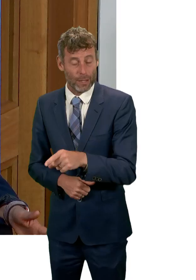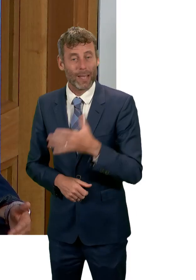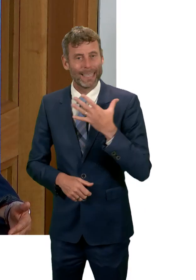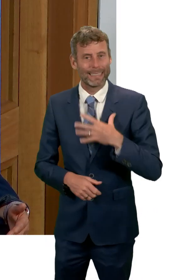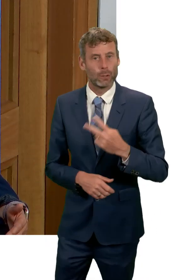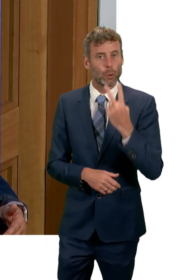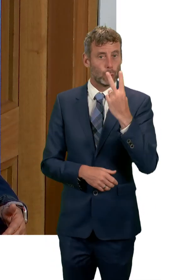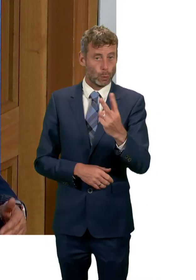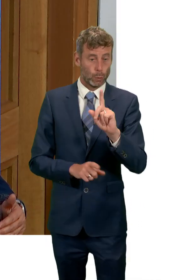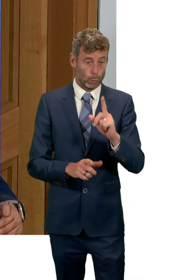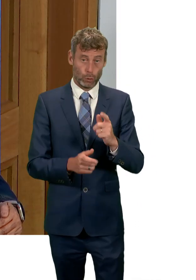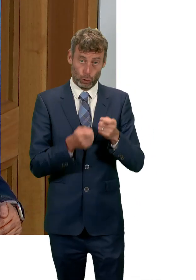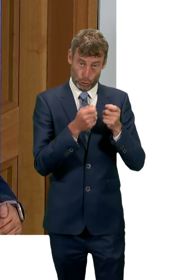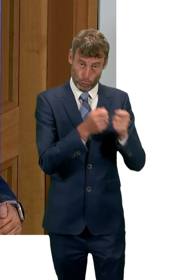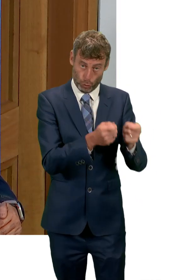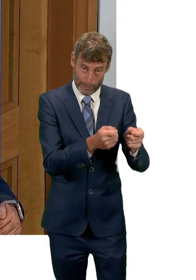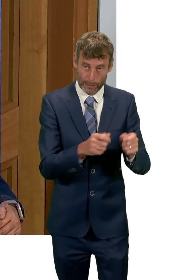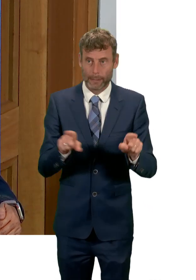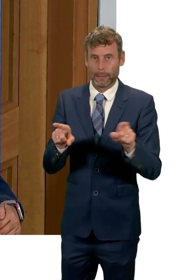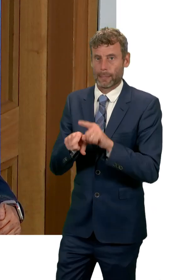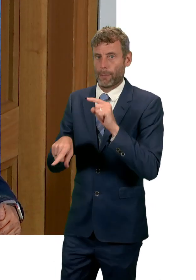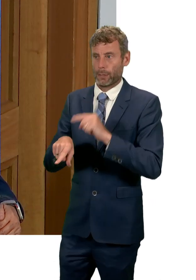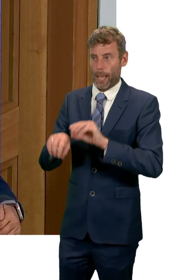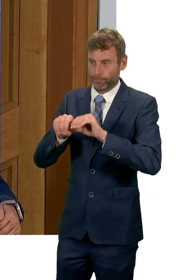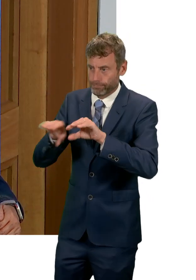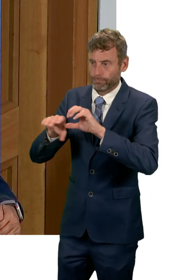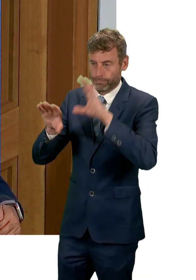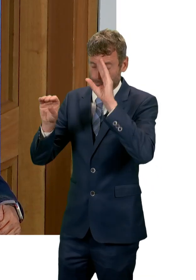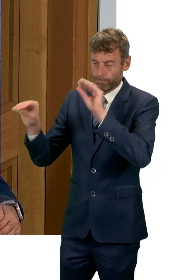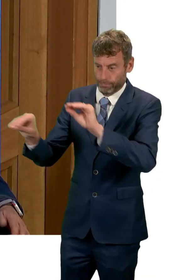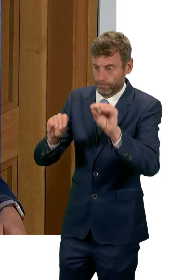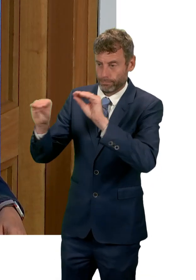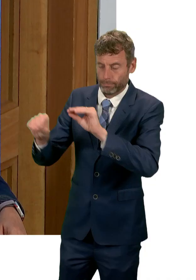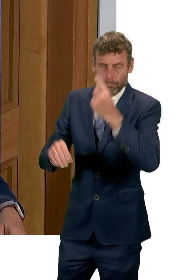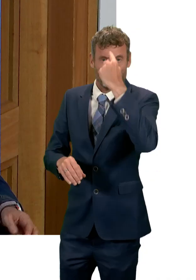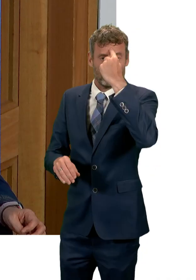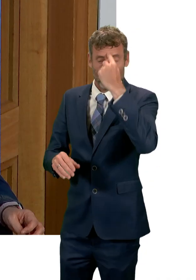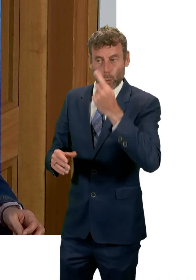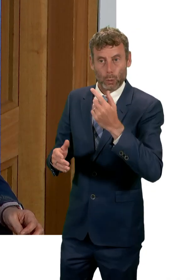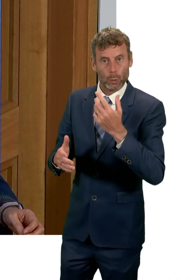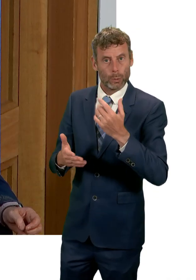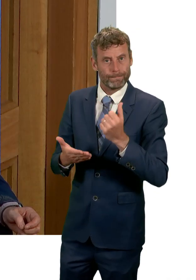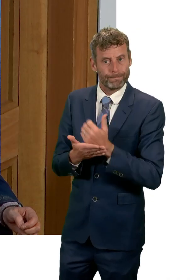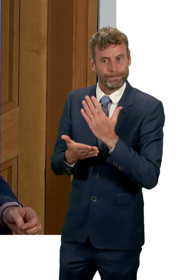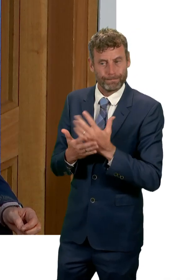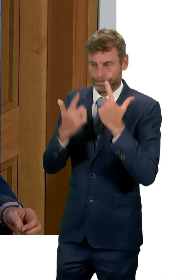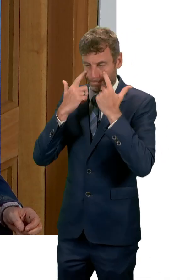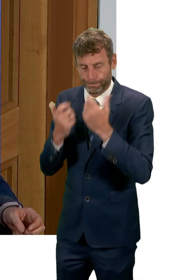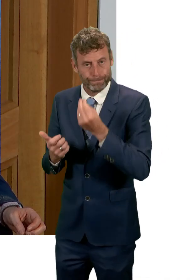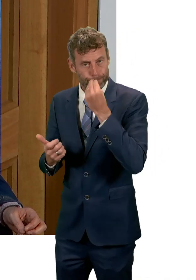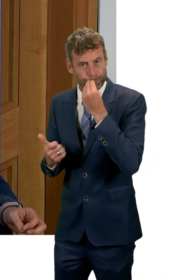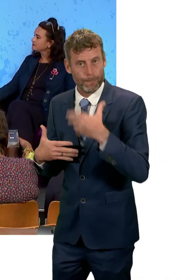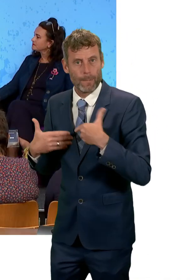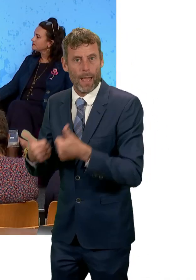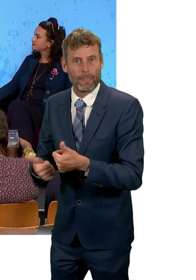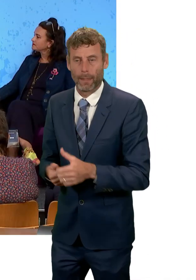to move forward to achieve a healthy weight for those living in Scotland. Okay, thanks. Gary, do you have any thoughts about